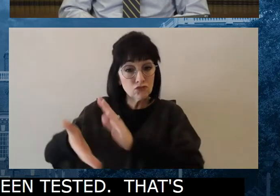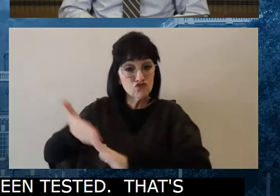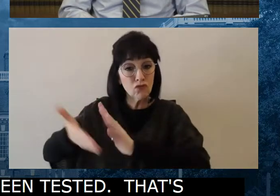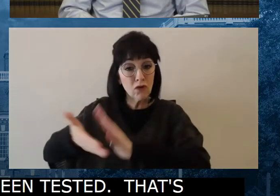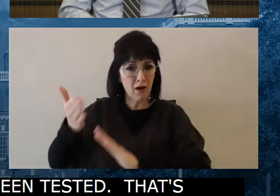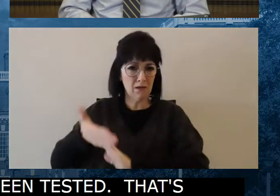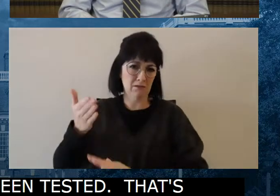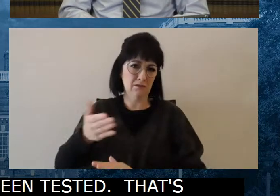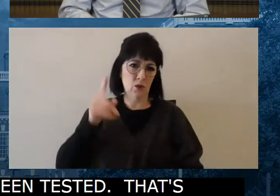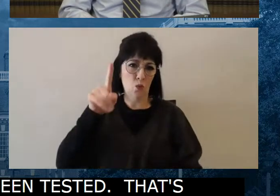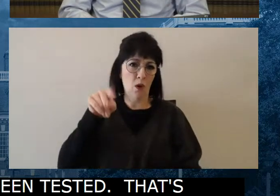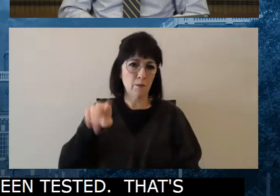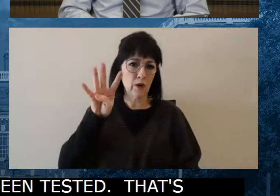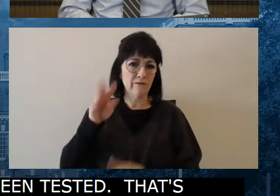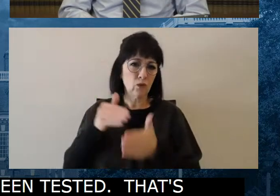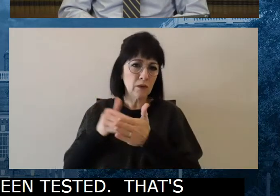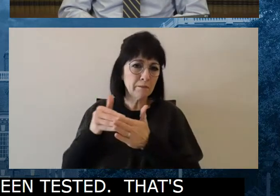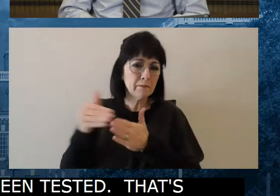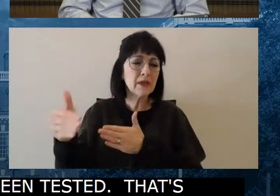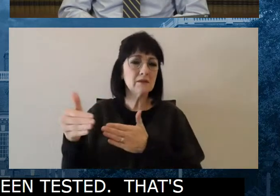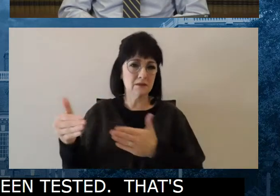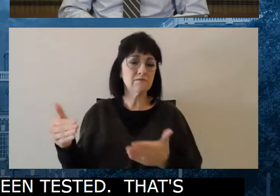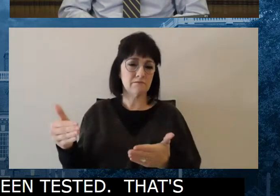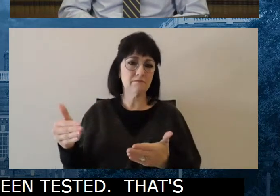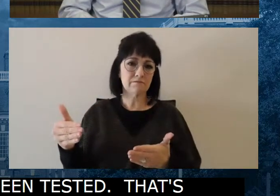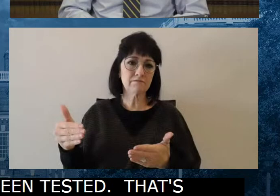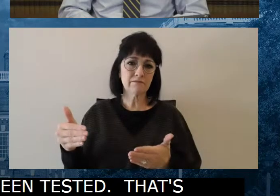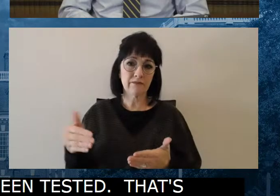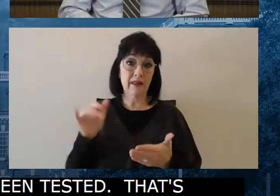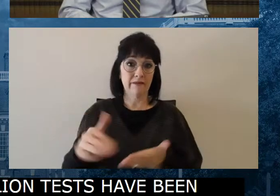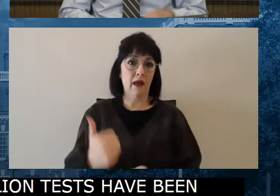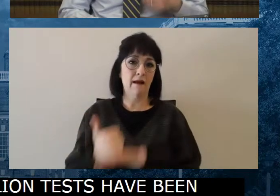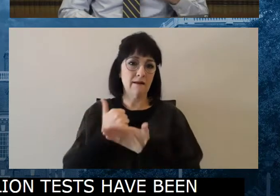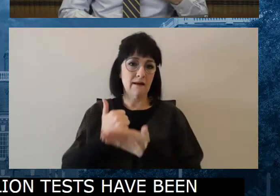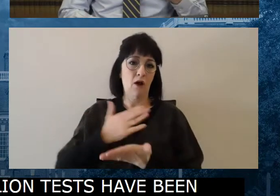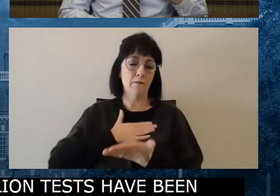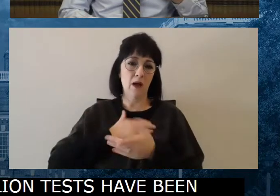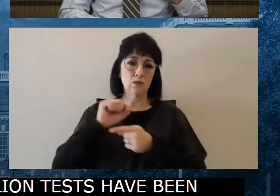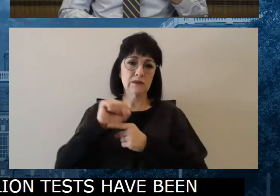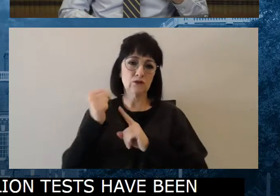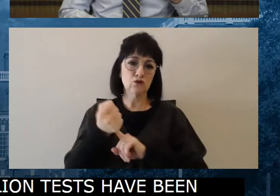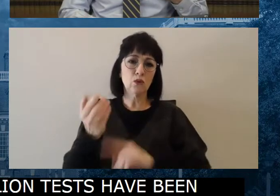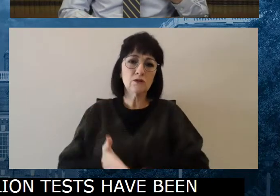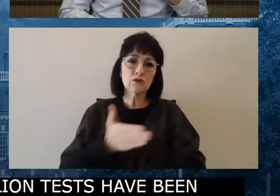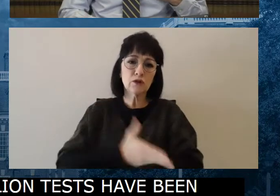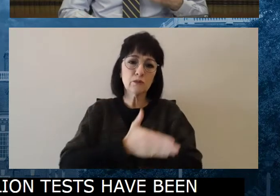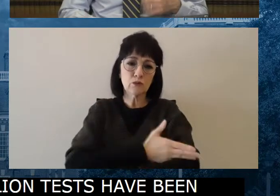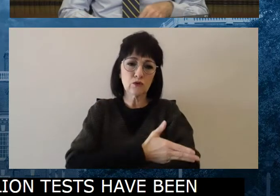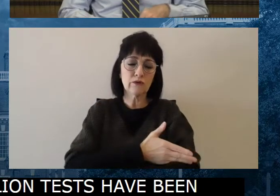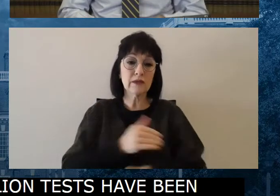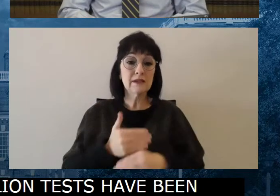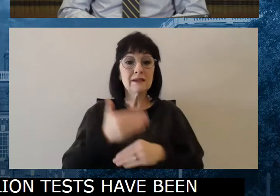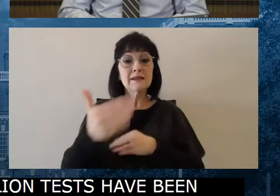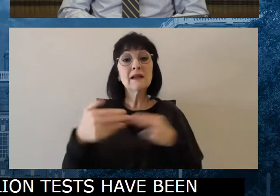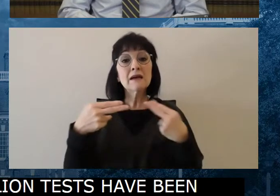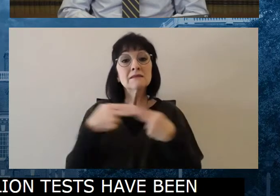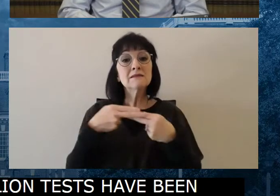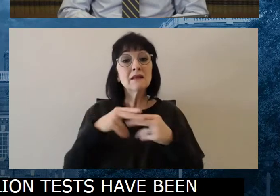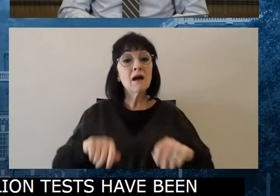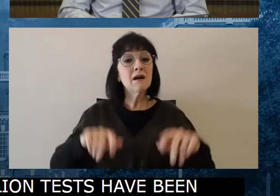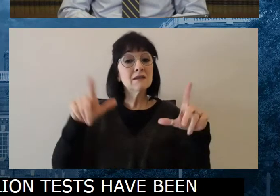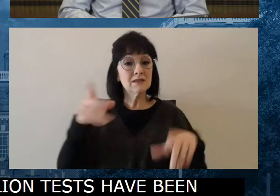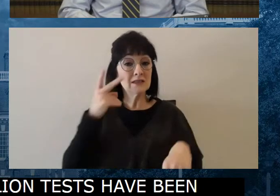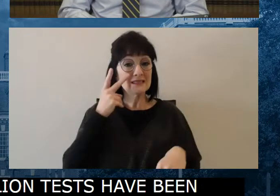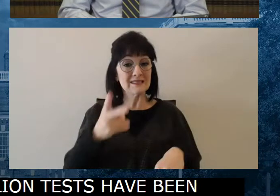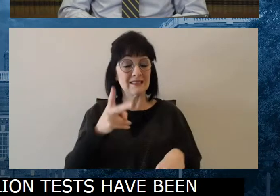improving in our state or not. As we look further down the next slide, you can see